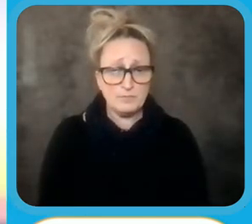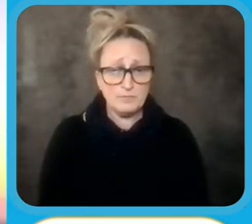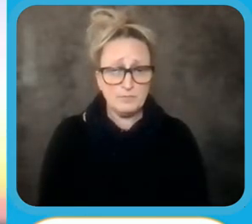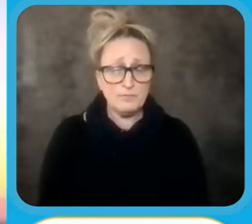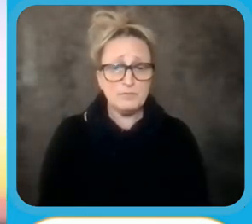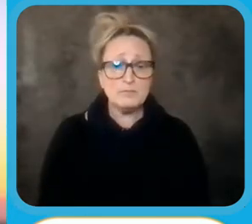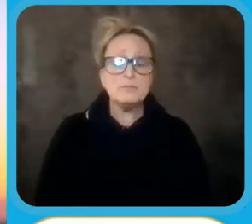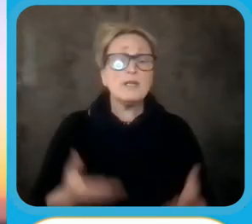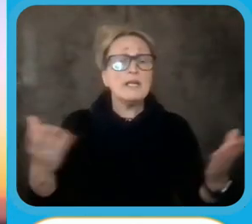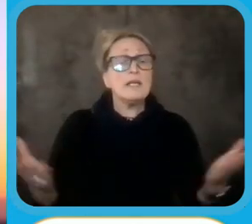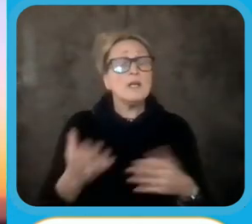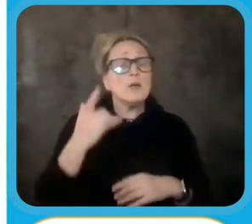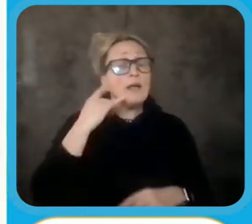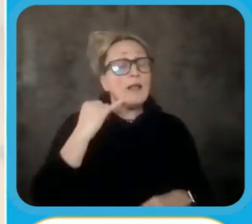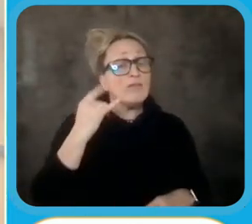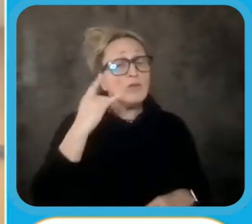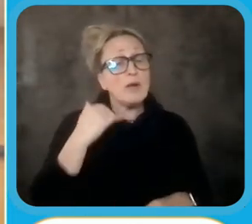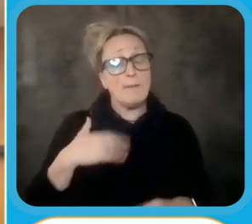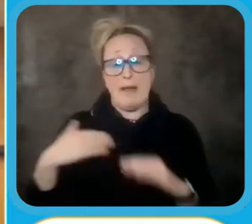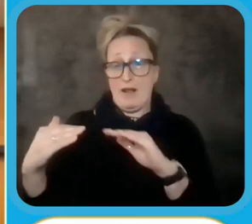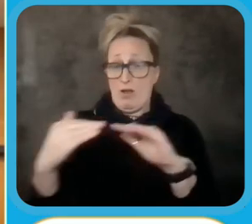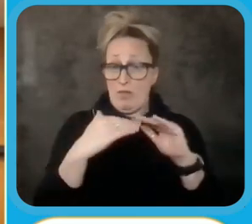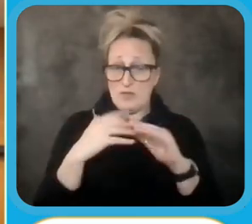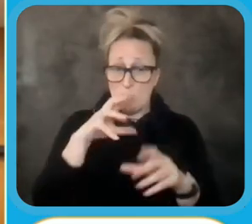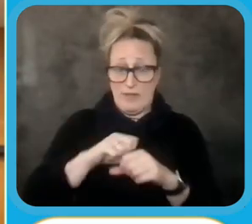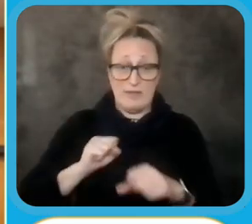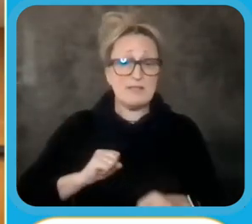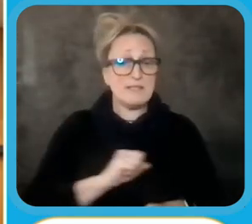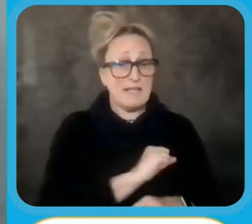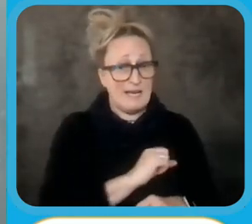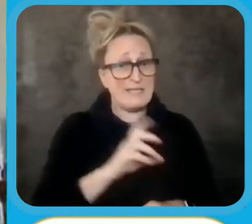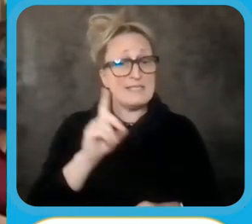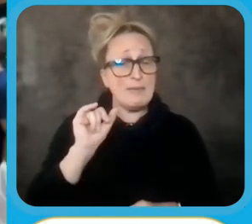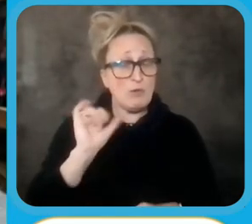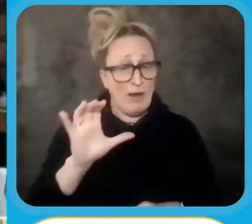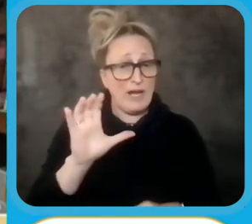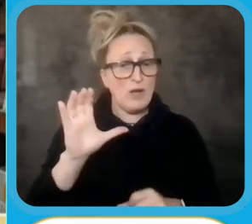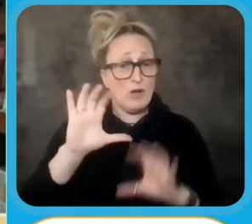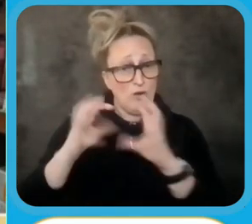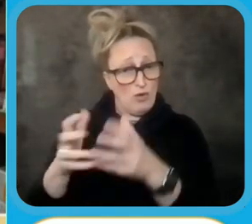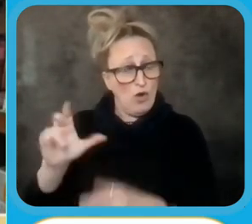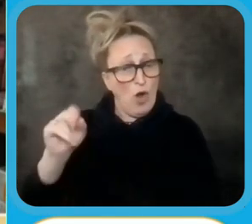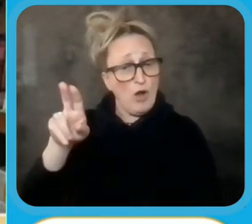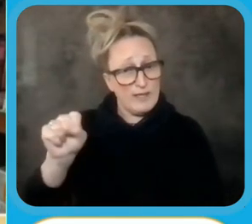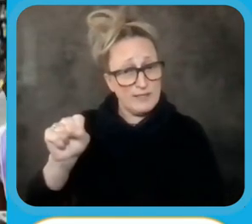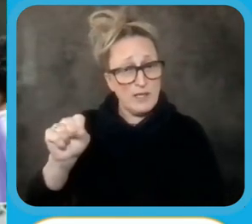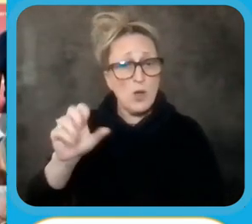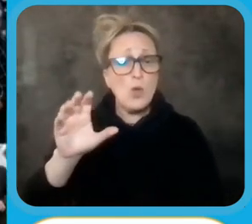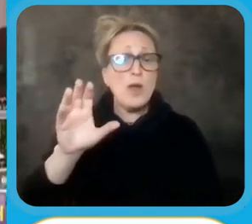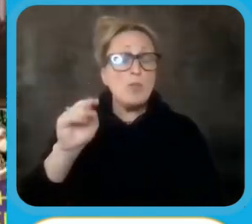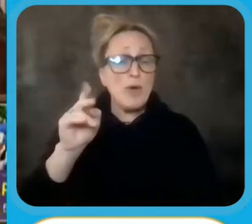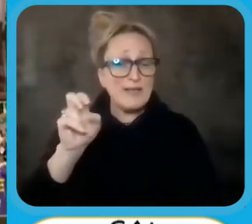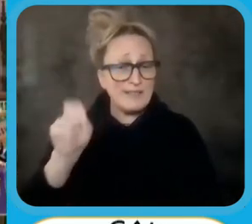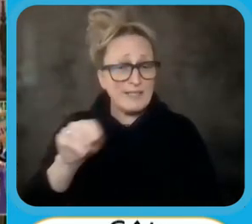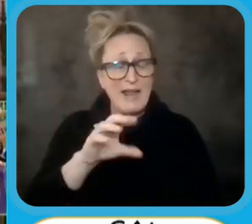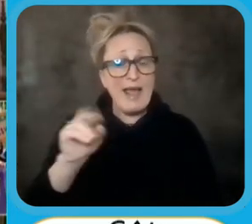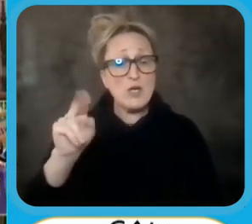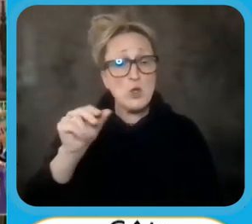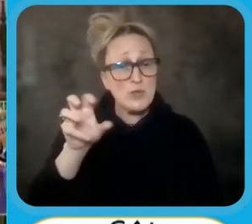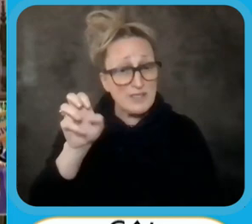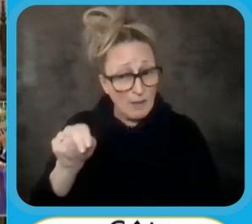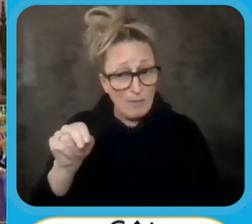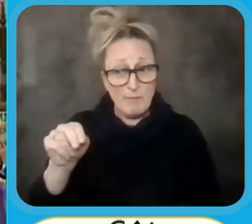Here in California, my colleagues in the Senate Democratic Caucus, together with Speaker Anthony Rendon and Governor Gavin Newsom and